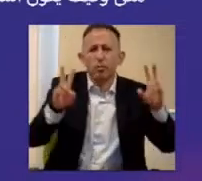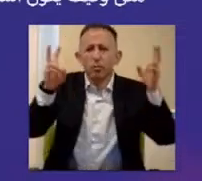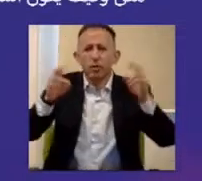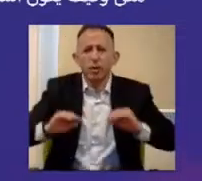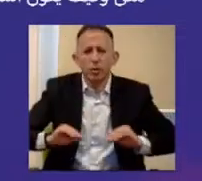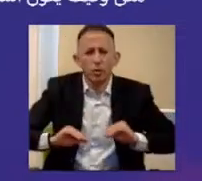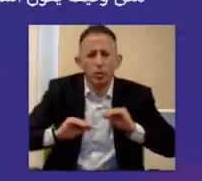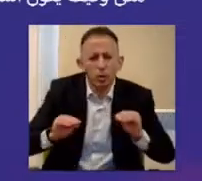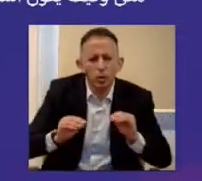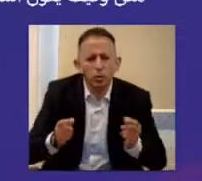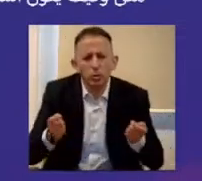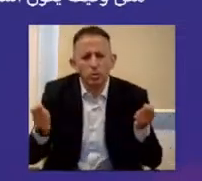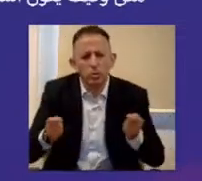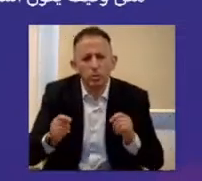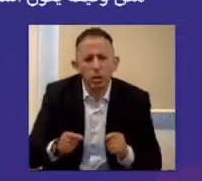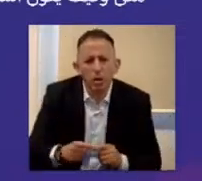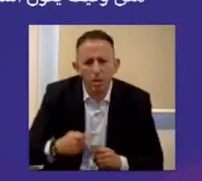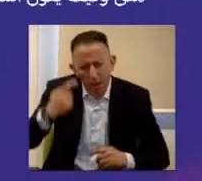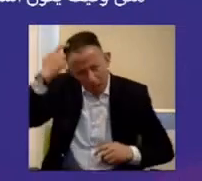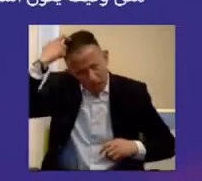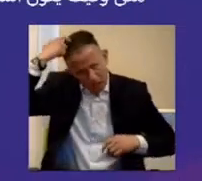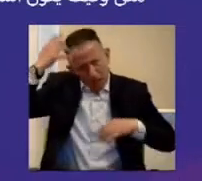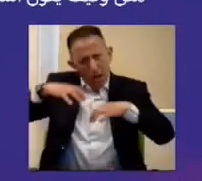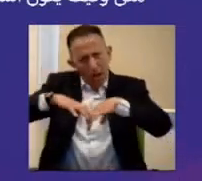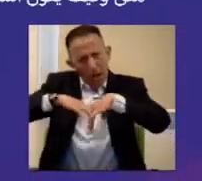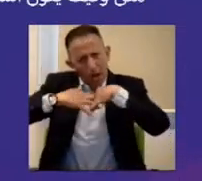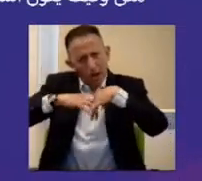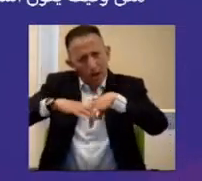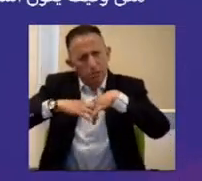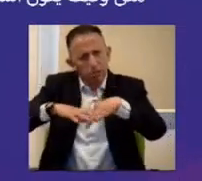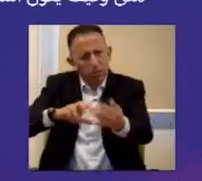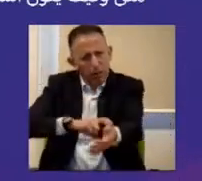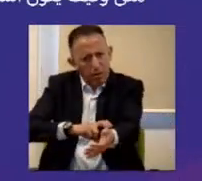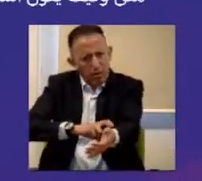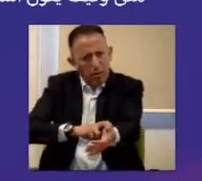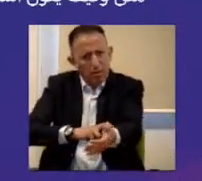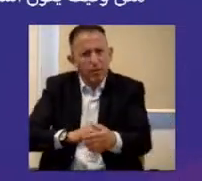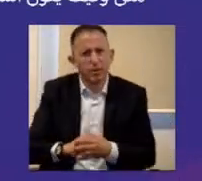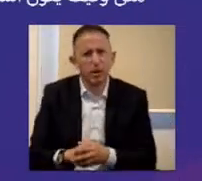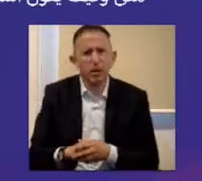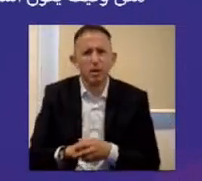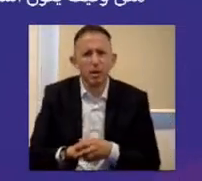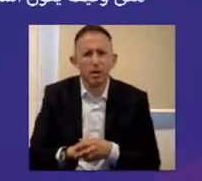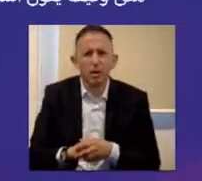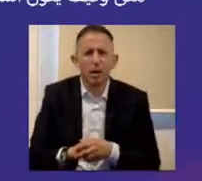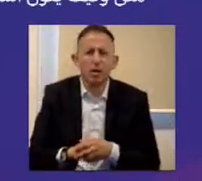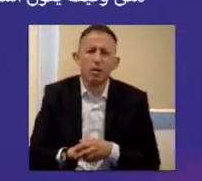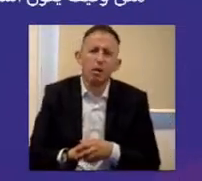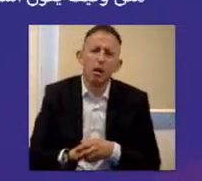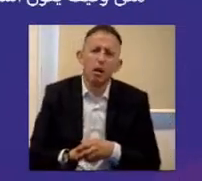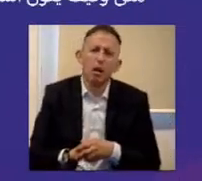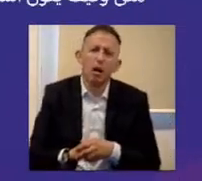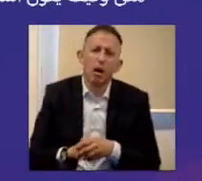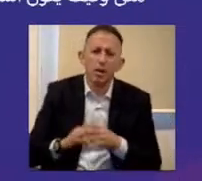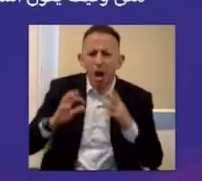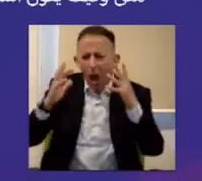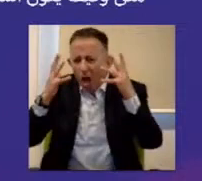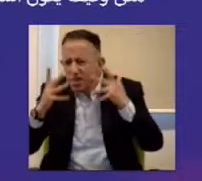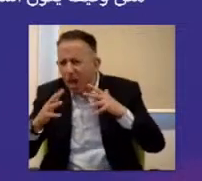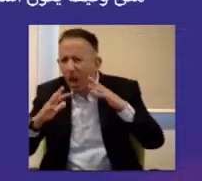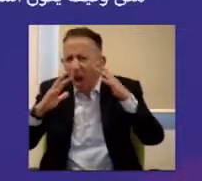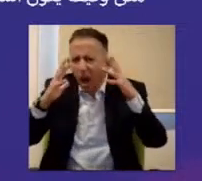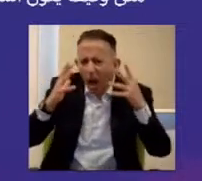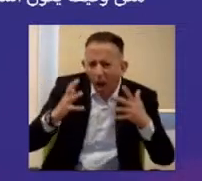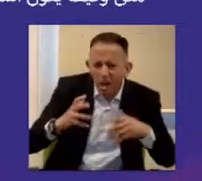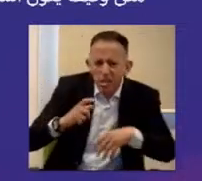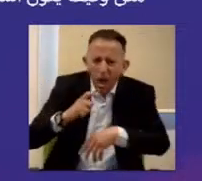Computational neuron is just a weighted sum plus some linear functions. So you get some inputs,